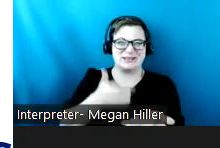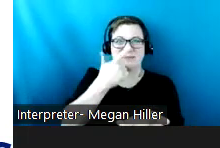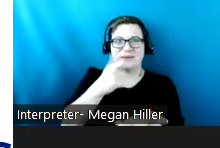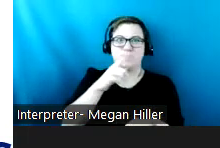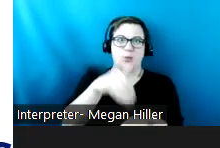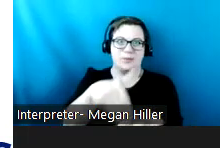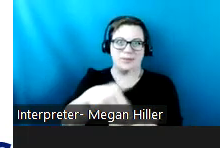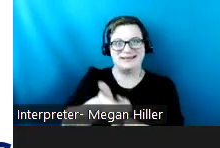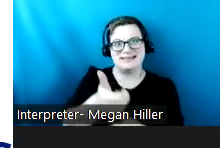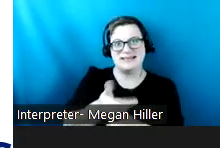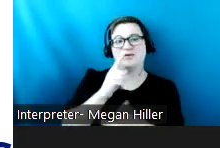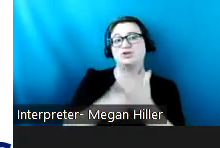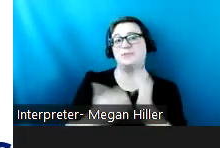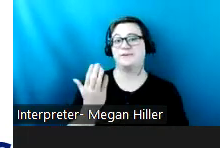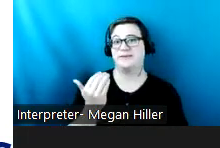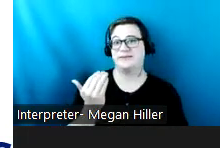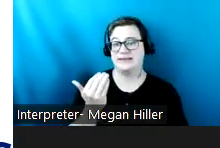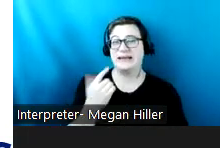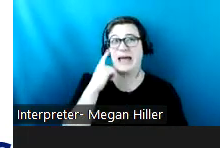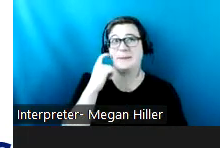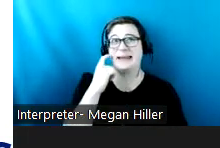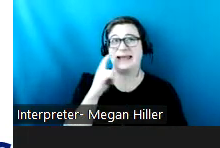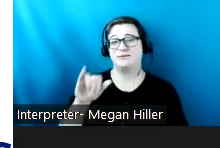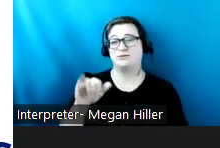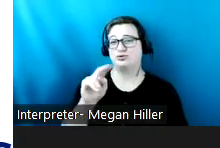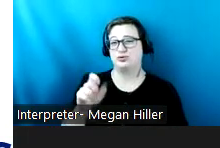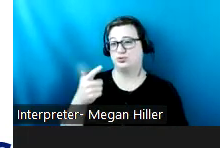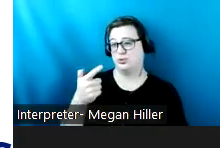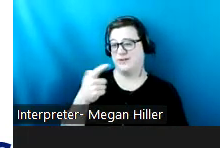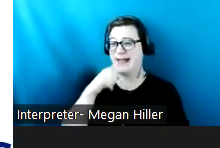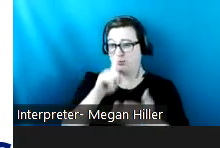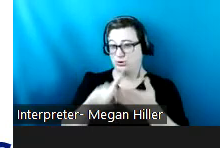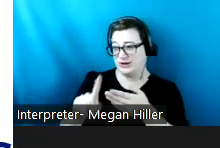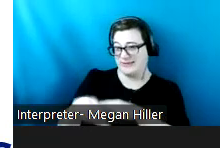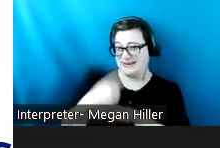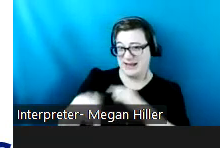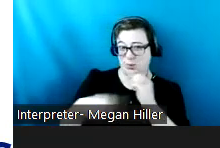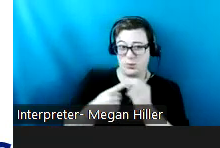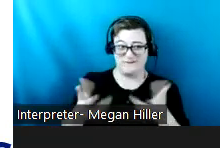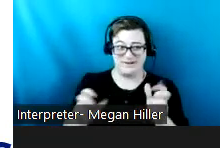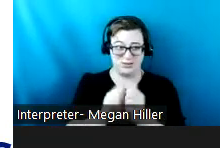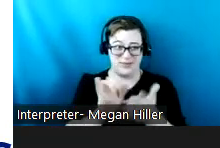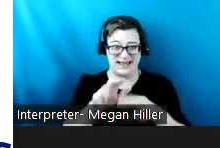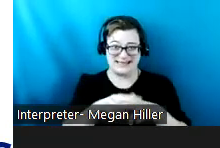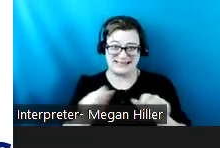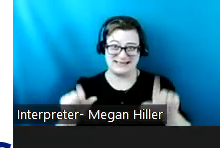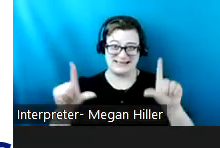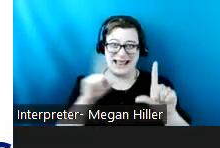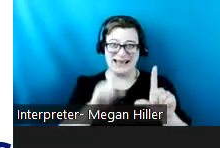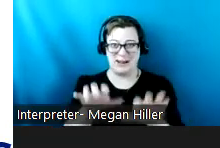in chapter 15. I believe on June 21st, I will double check the date when I'm done with this slide and put it in the